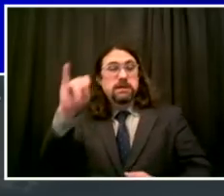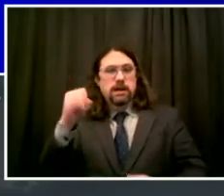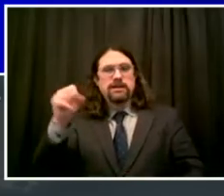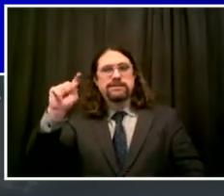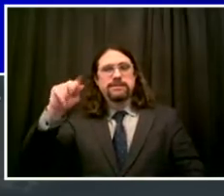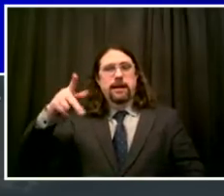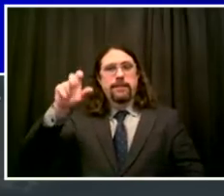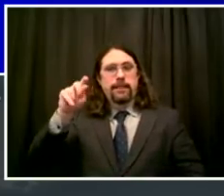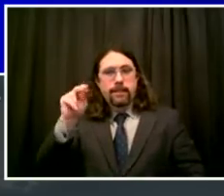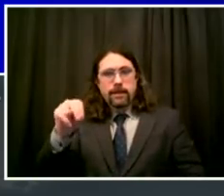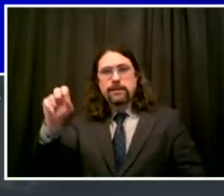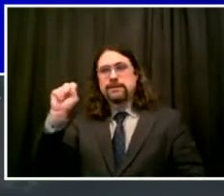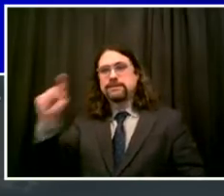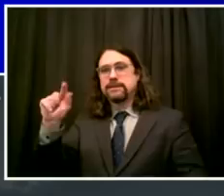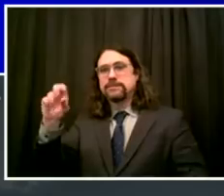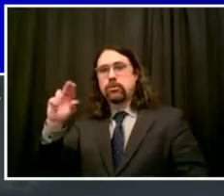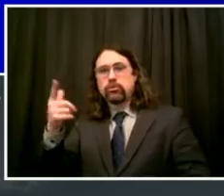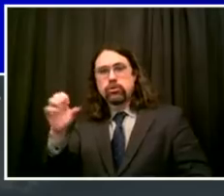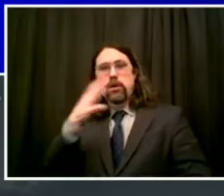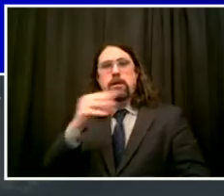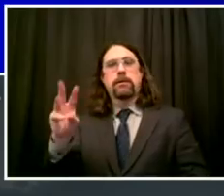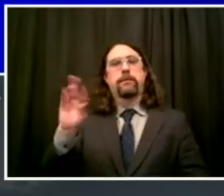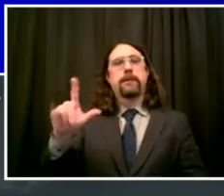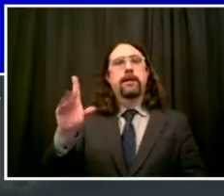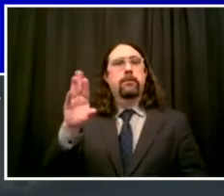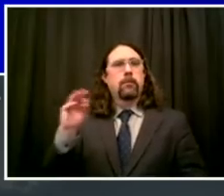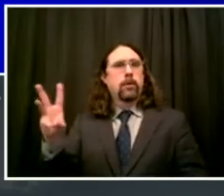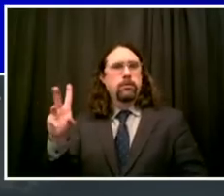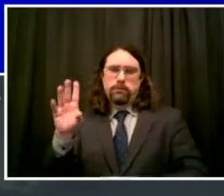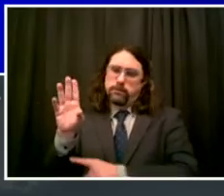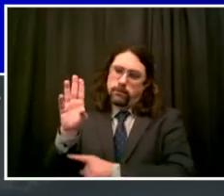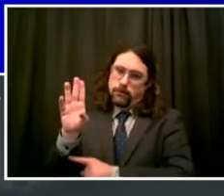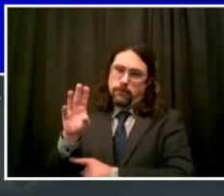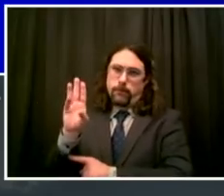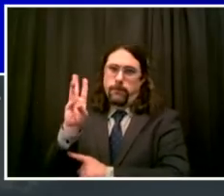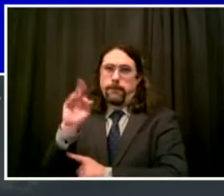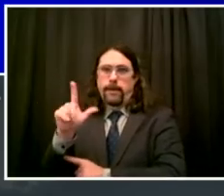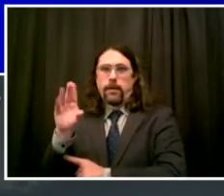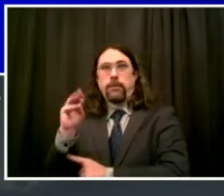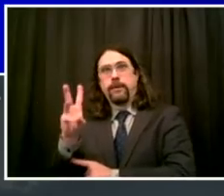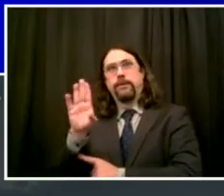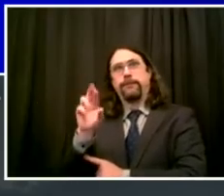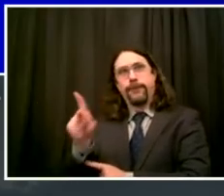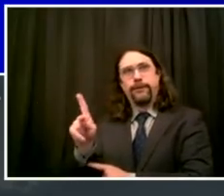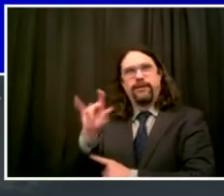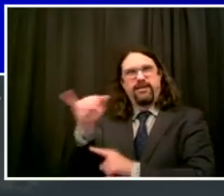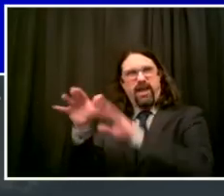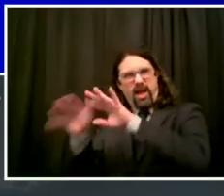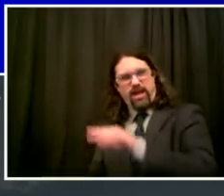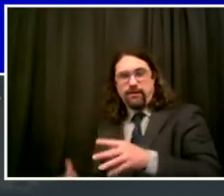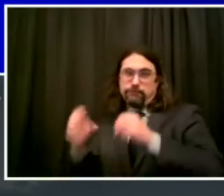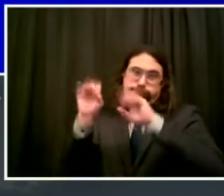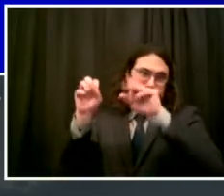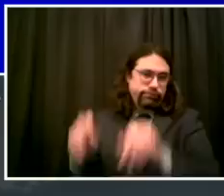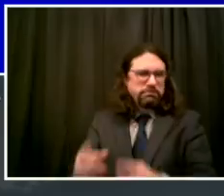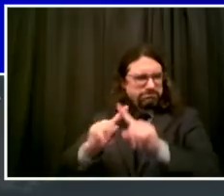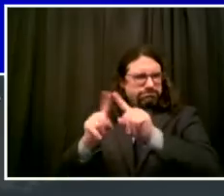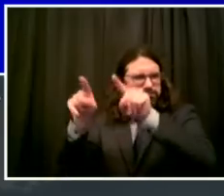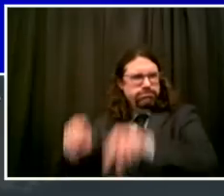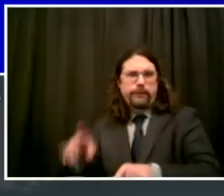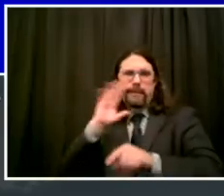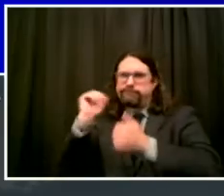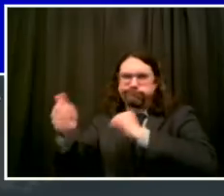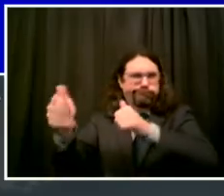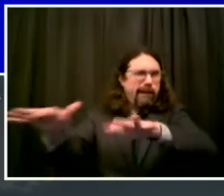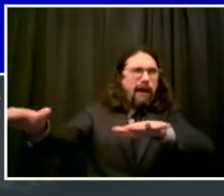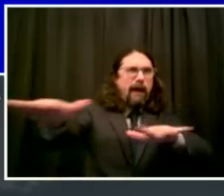the goal will be to right now maximize the use of these community-based facilities, the providers, the clinics that have such a big impact